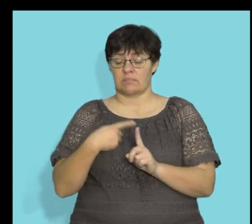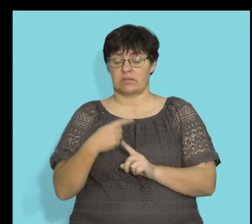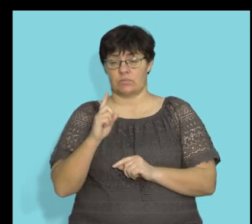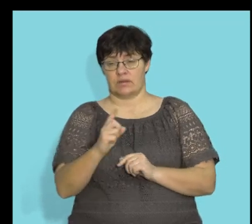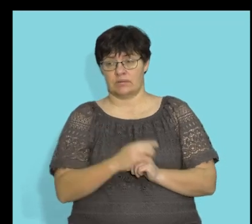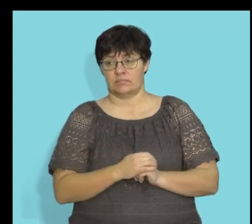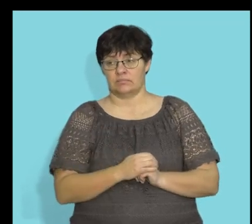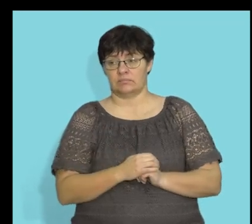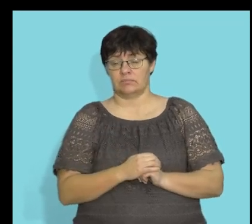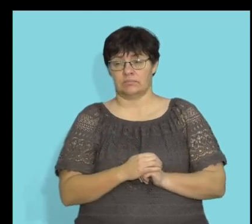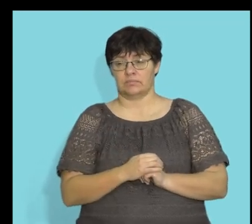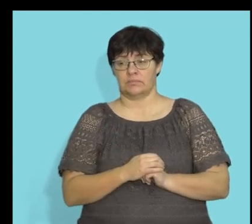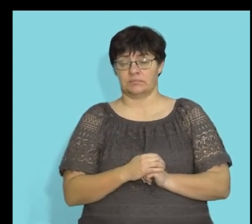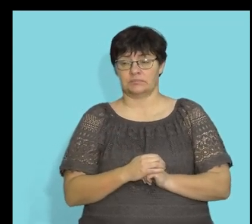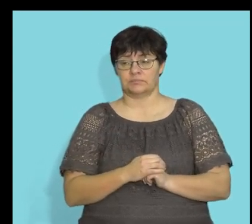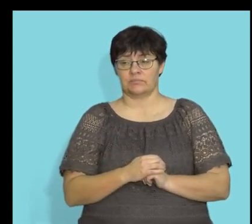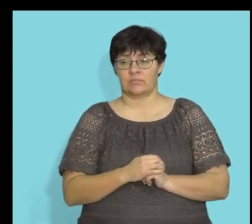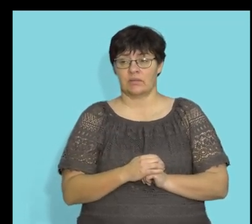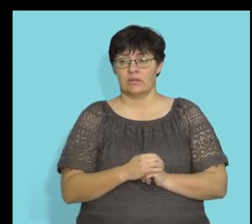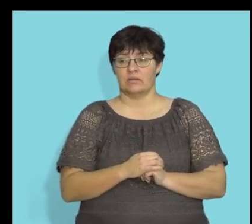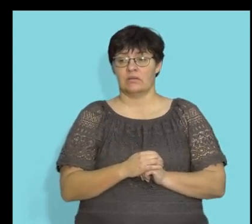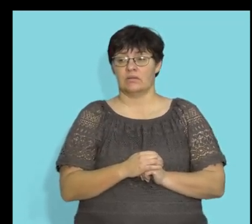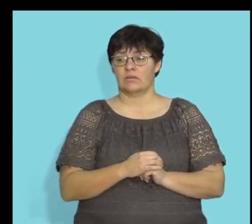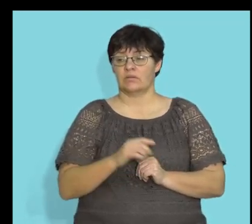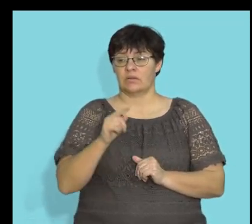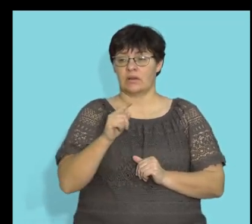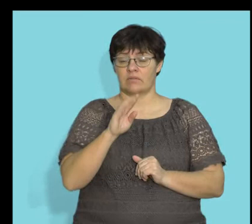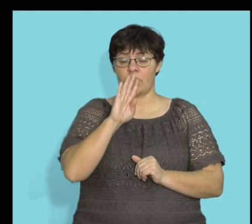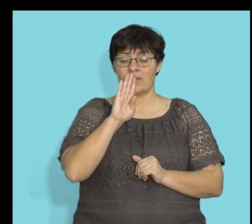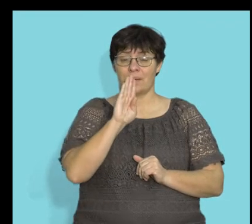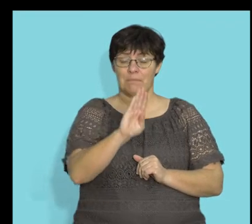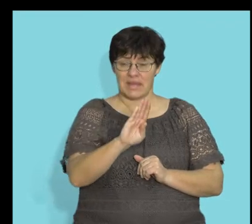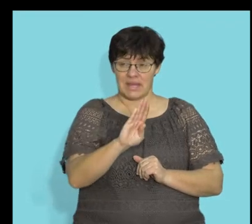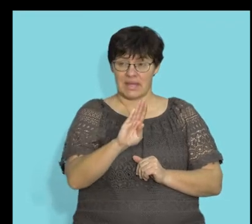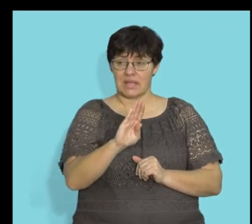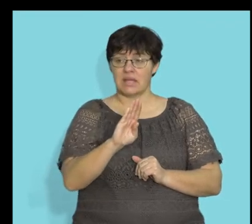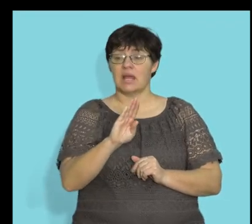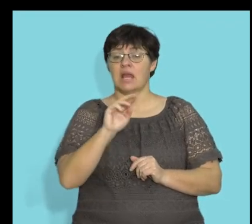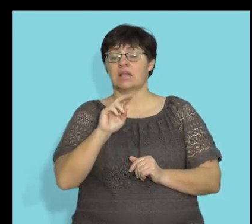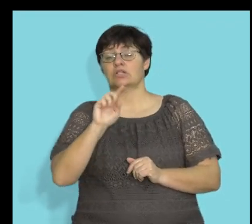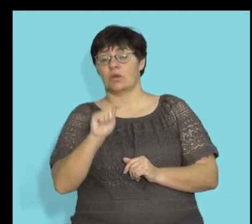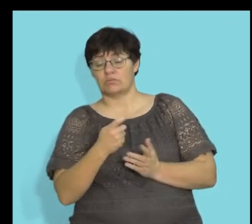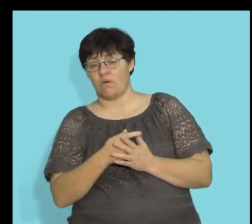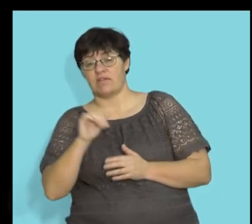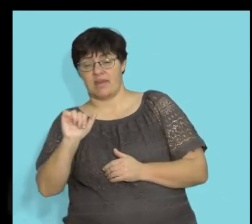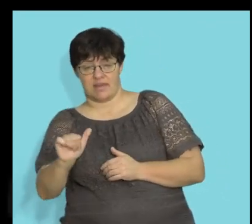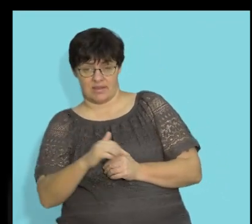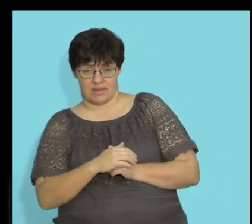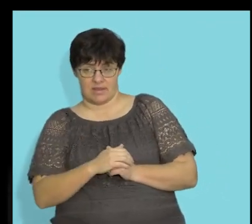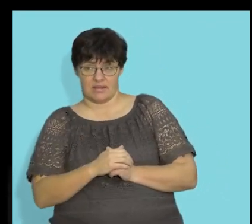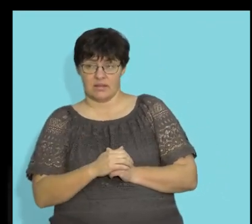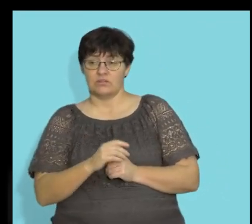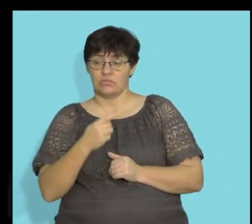we discussed a bit earlier is 1. Please remember I'm determining b in terms of a. So my